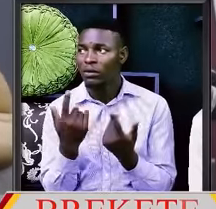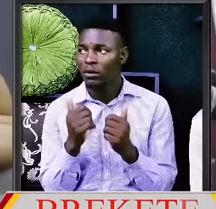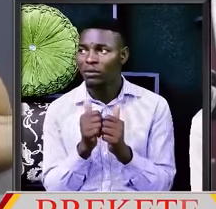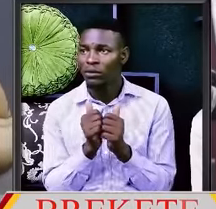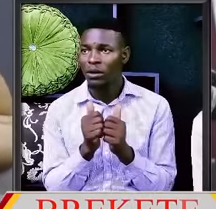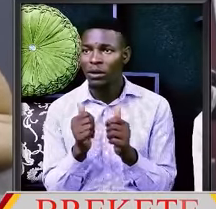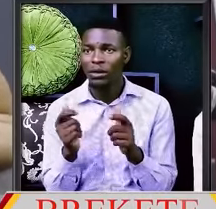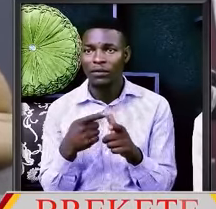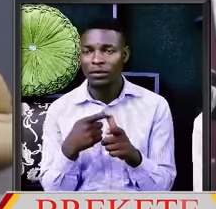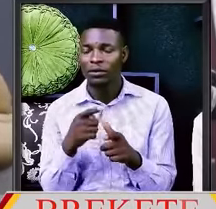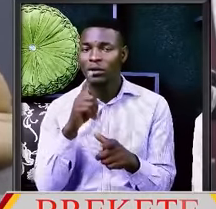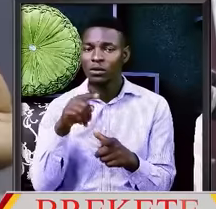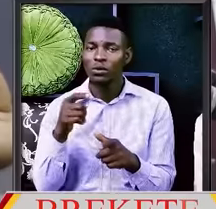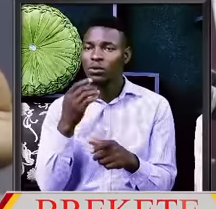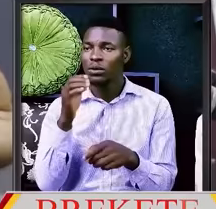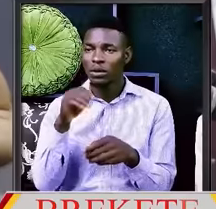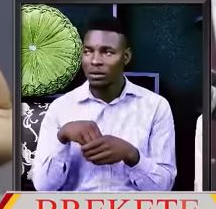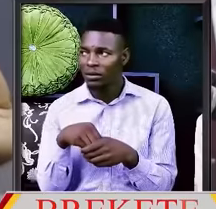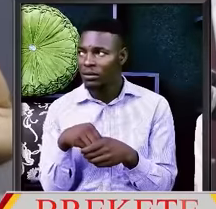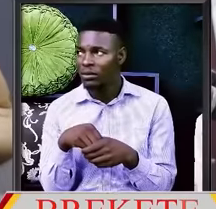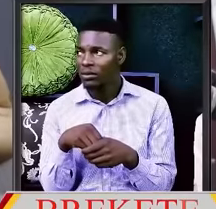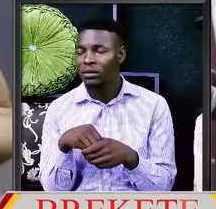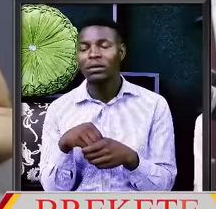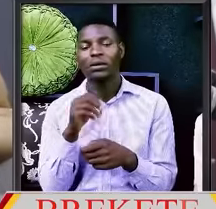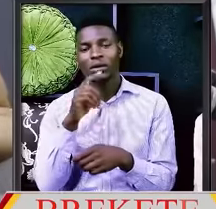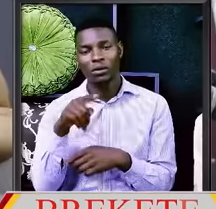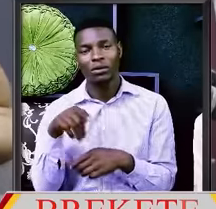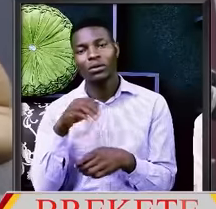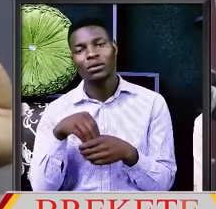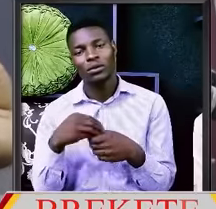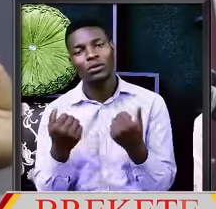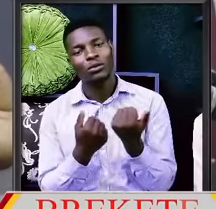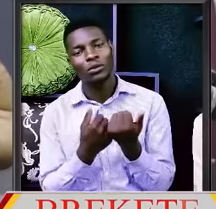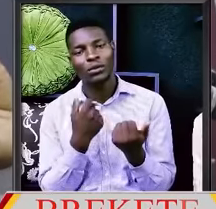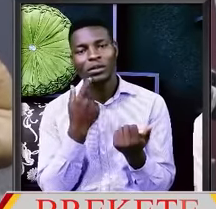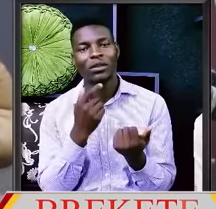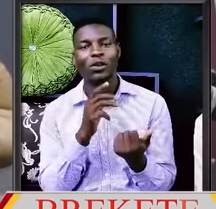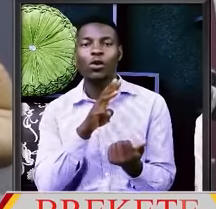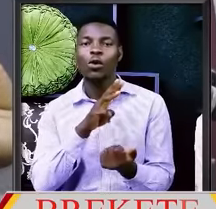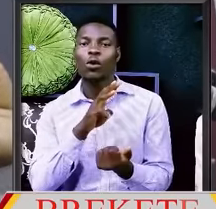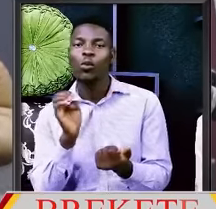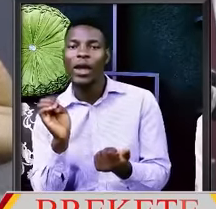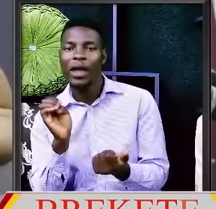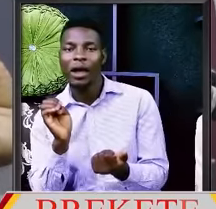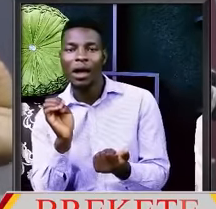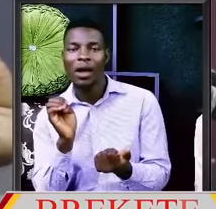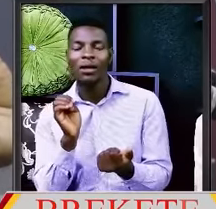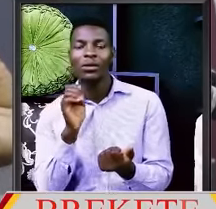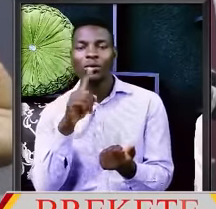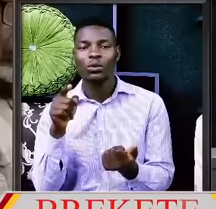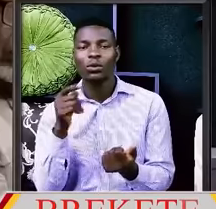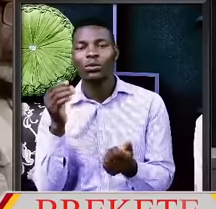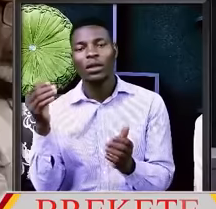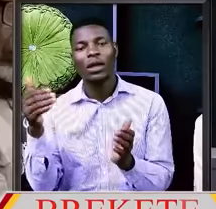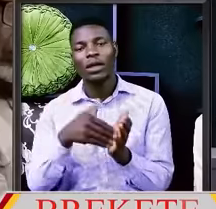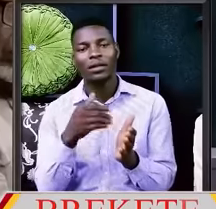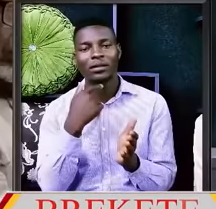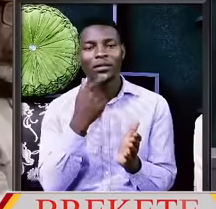those in support say we. We. Those again say